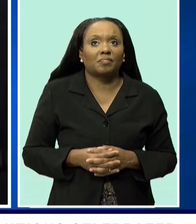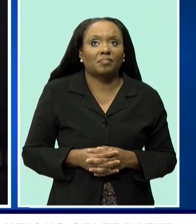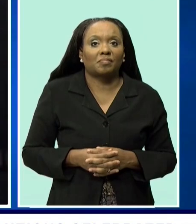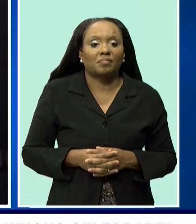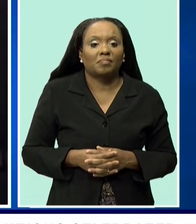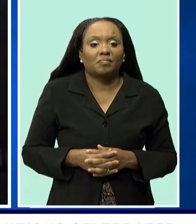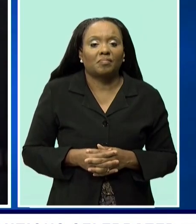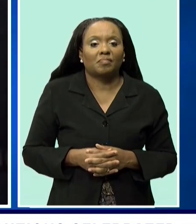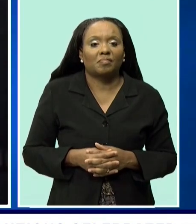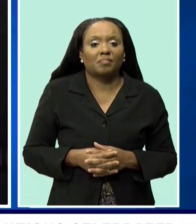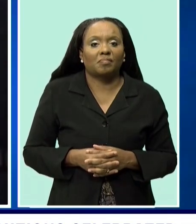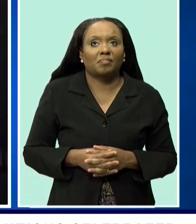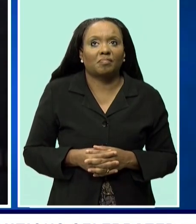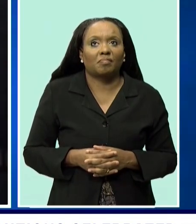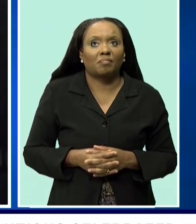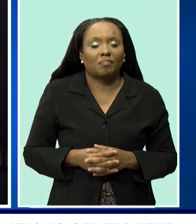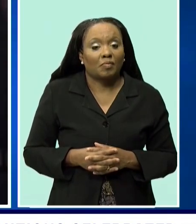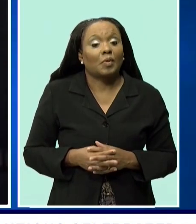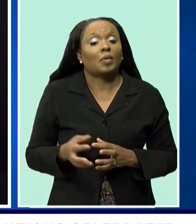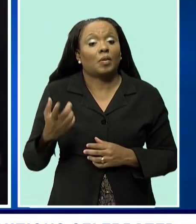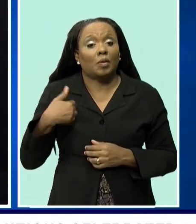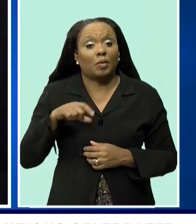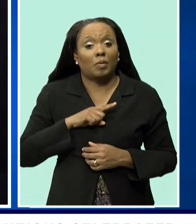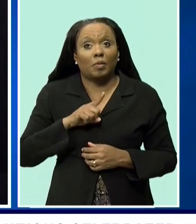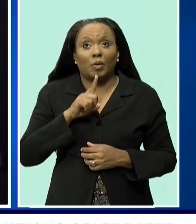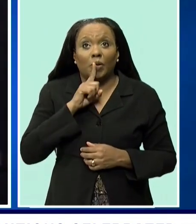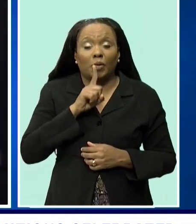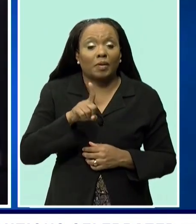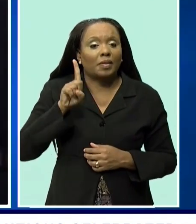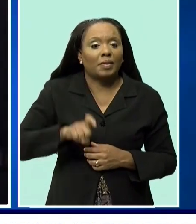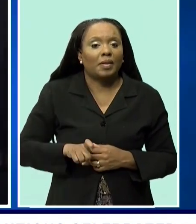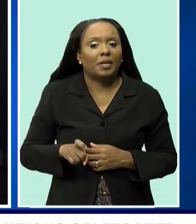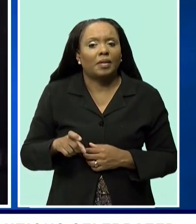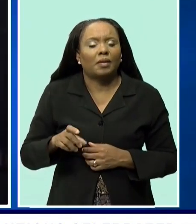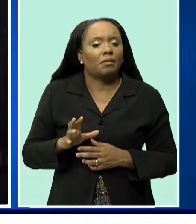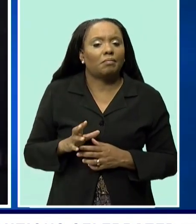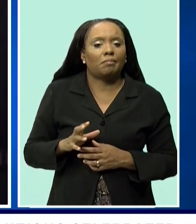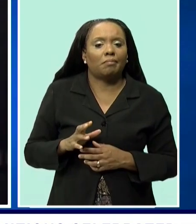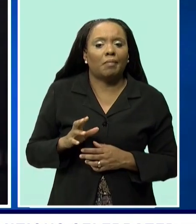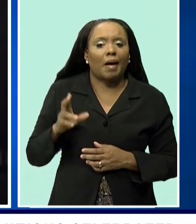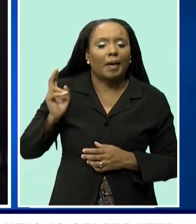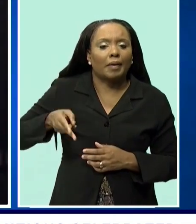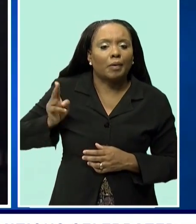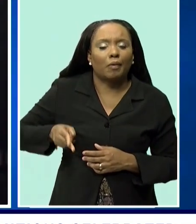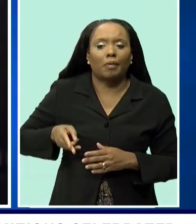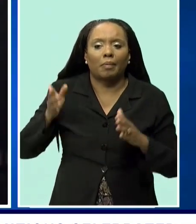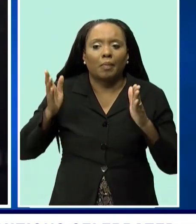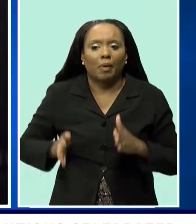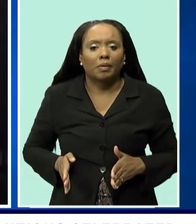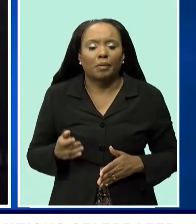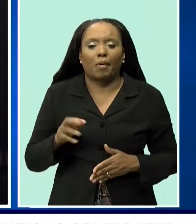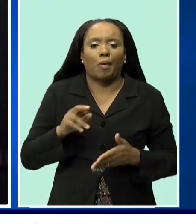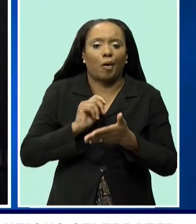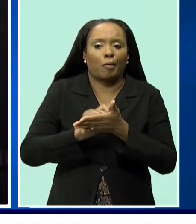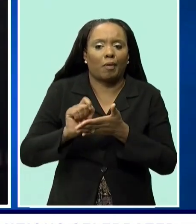historian or political scientist to write a full-length